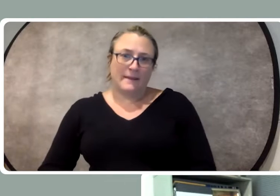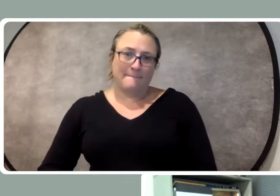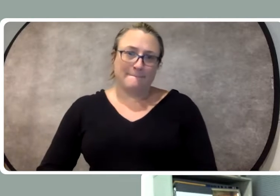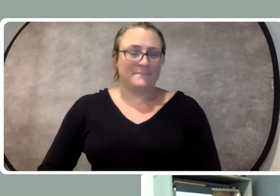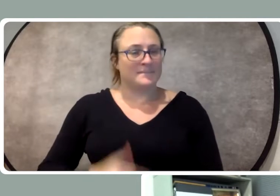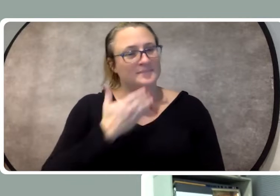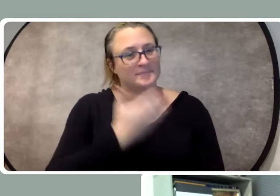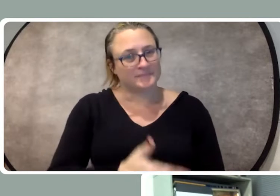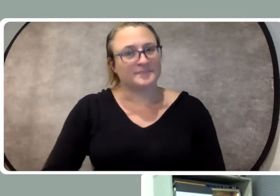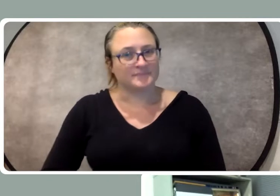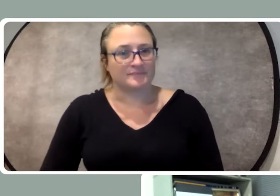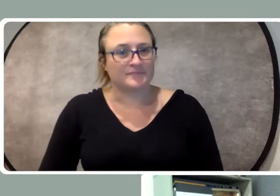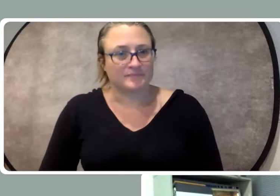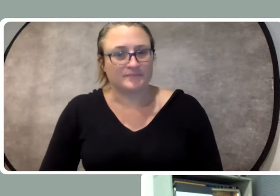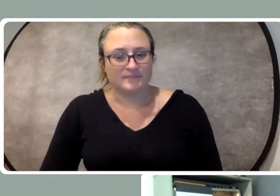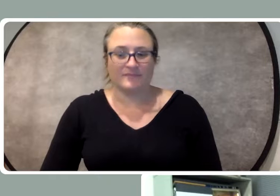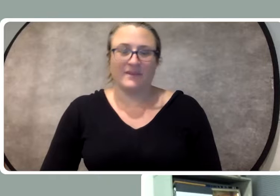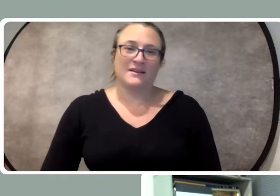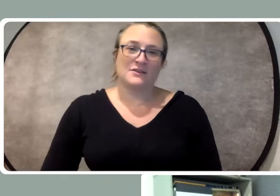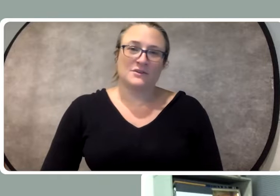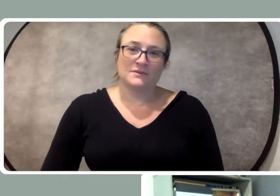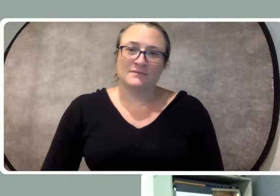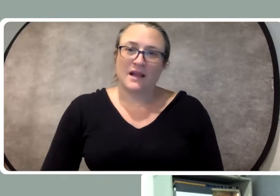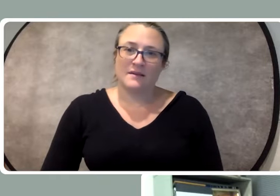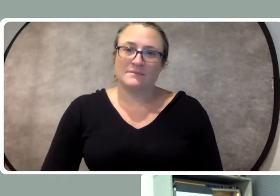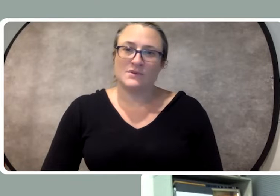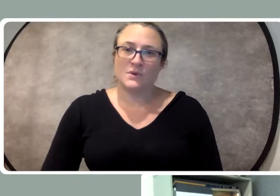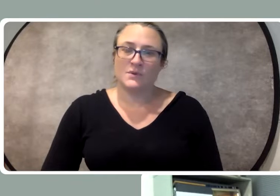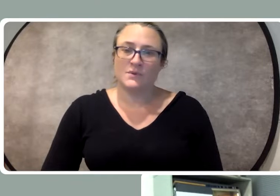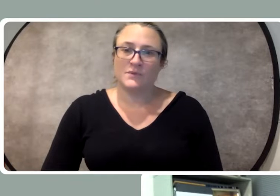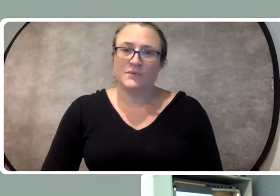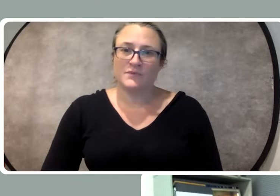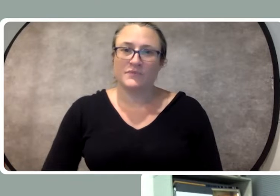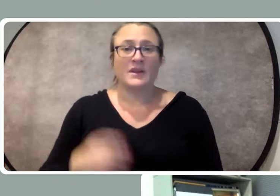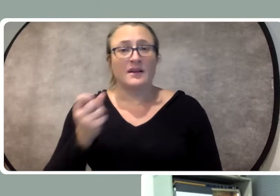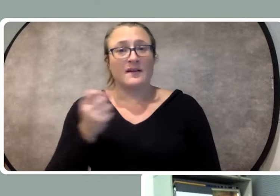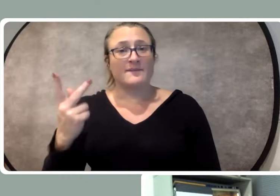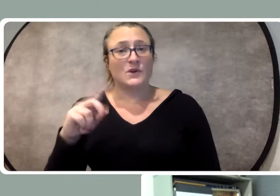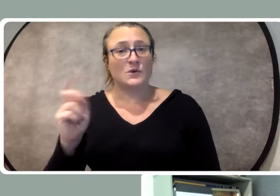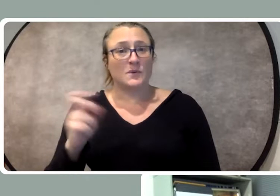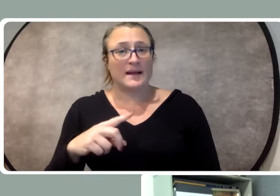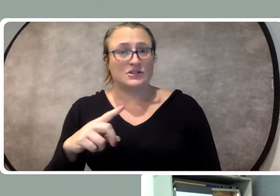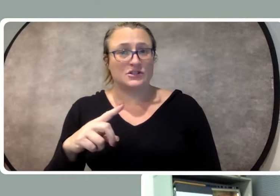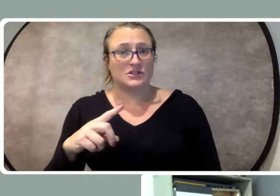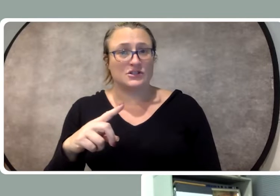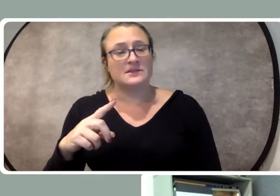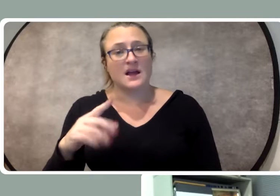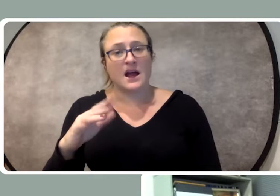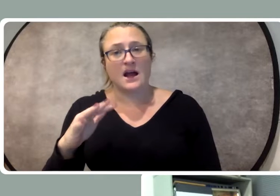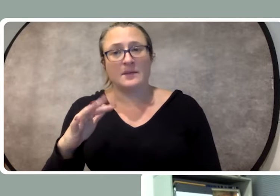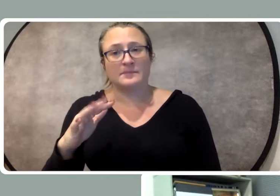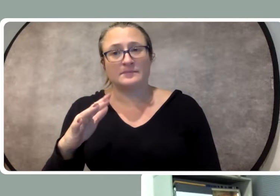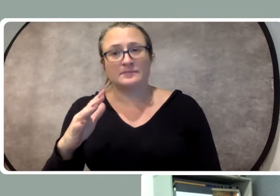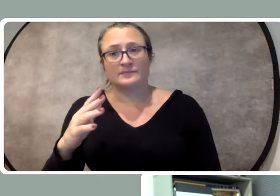Thank you. Thanks for answering that question. So we have a couple of questions from folks who, for